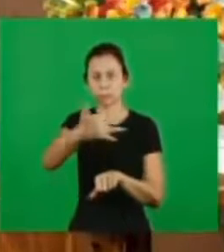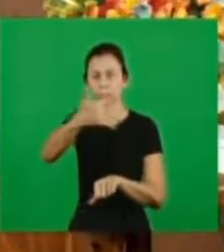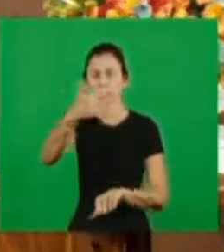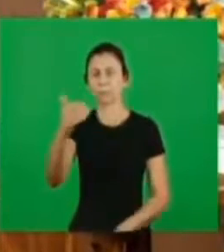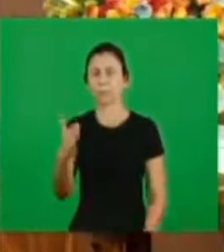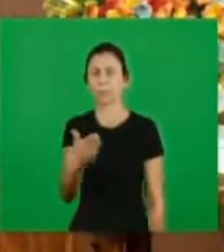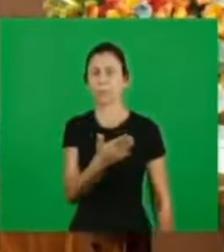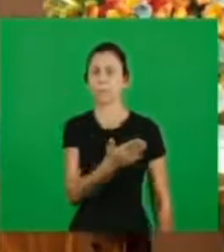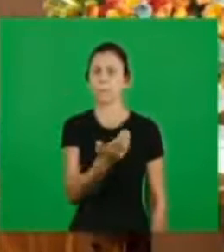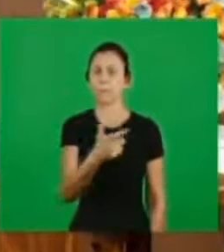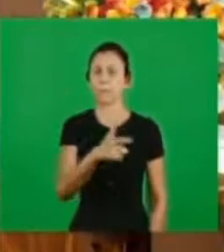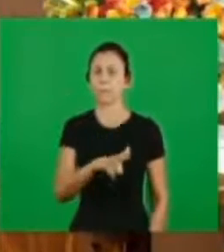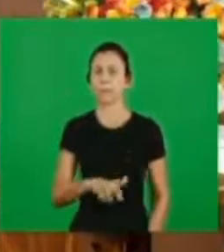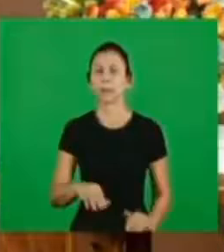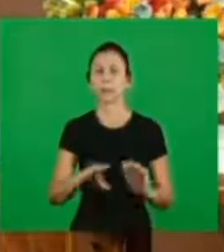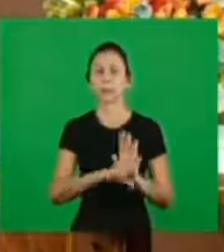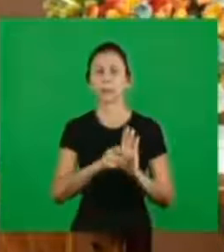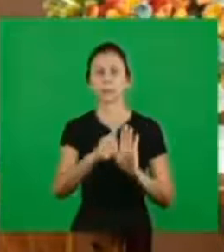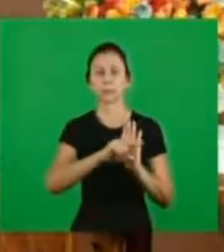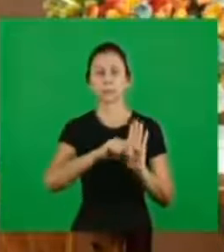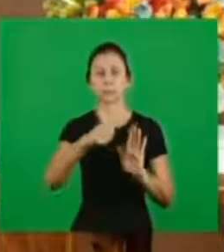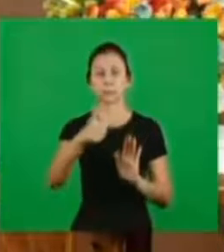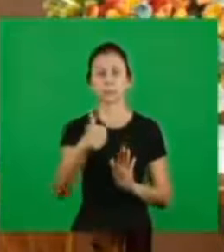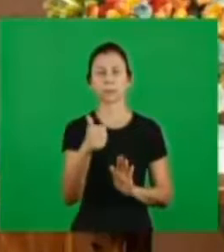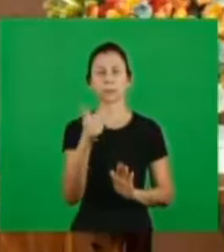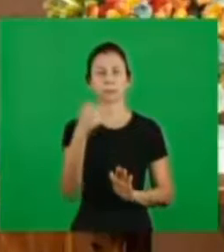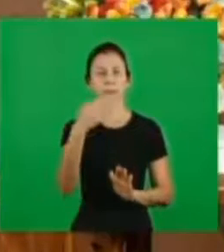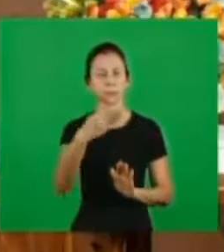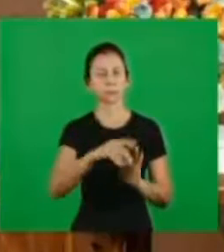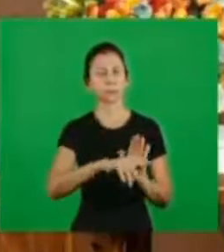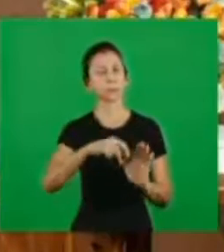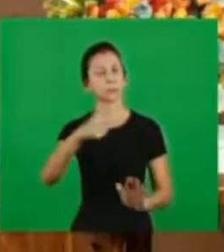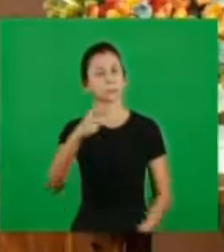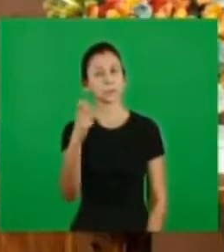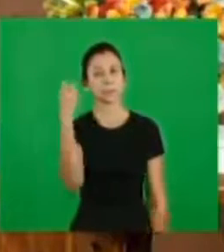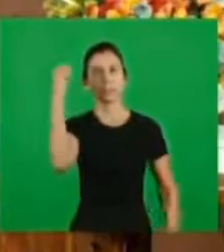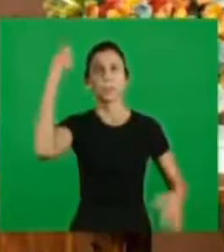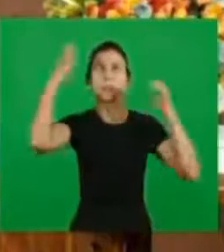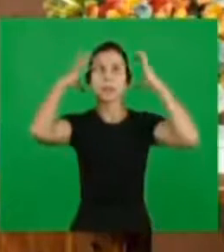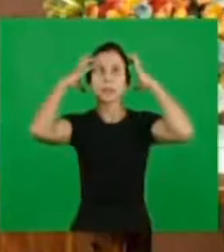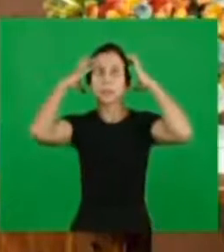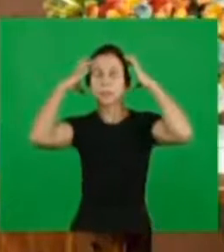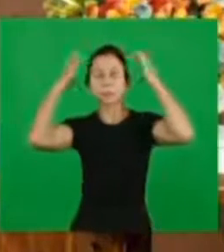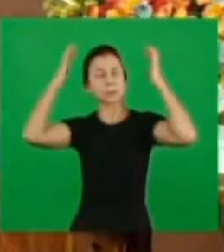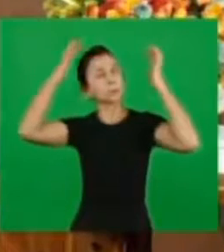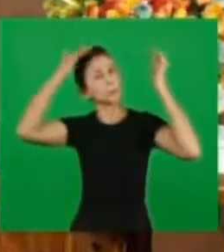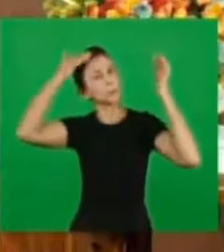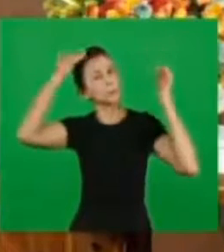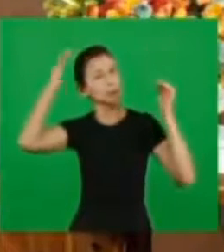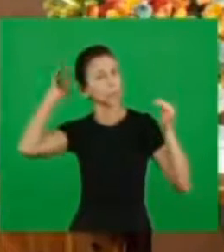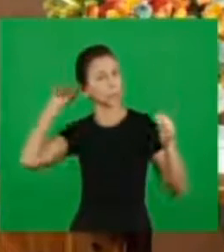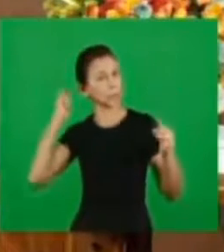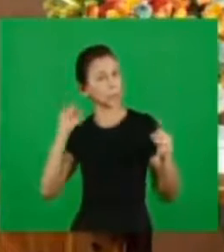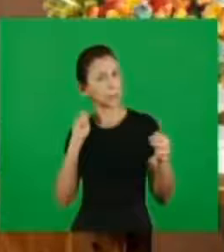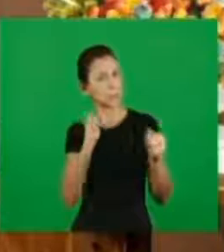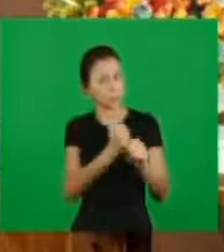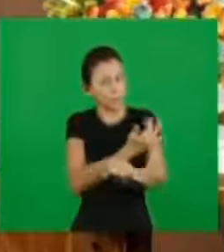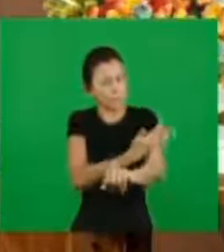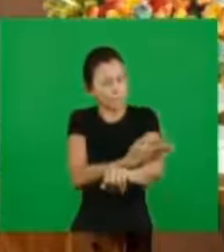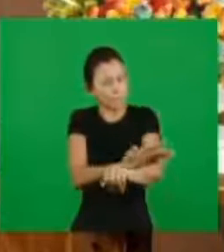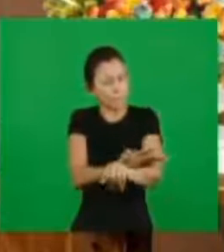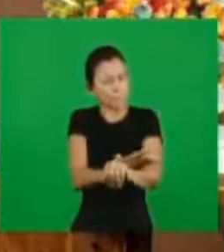like fine brass. So now chapter 14:15, and his hair was like that white